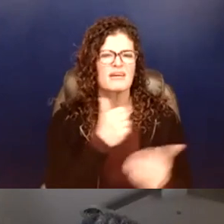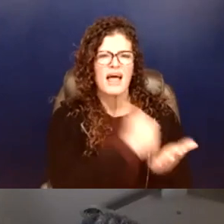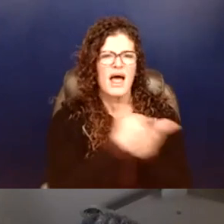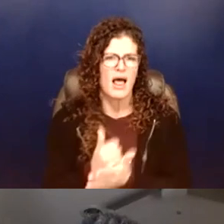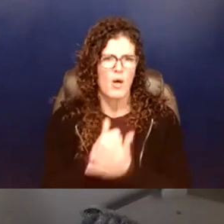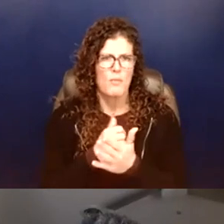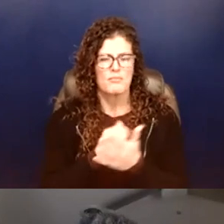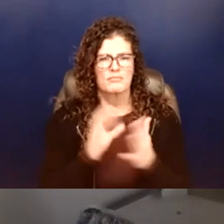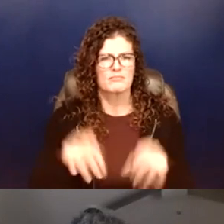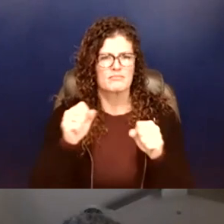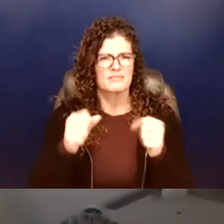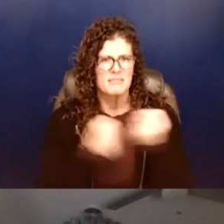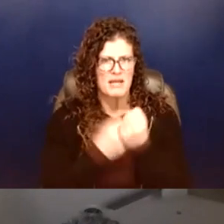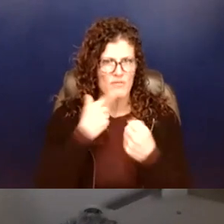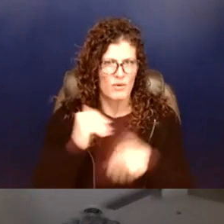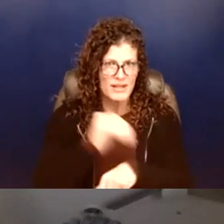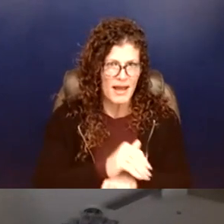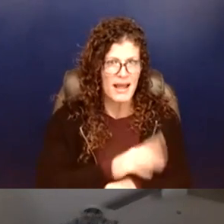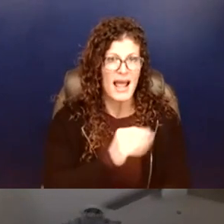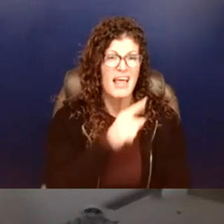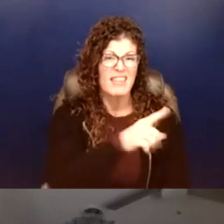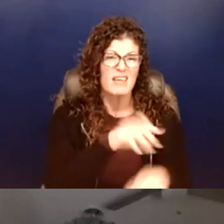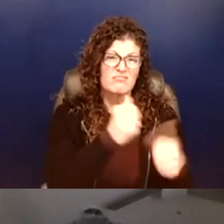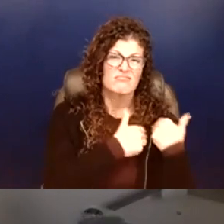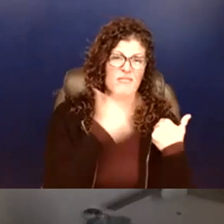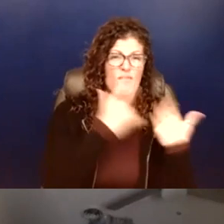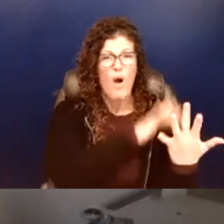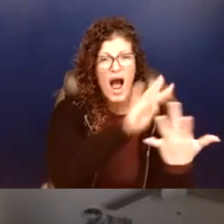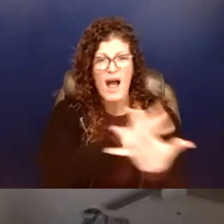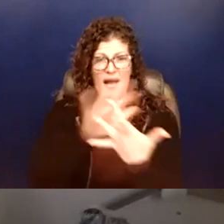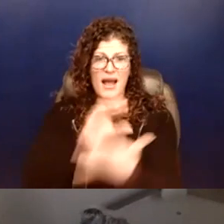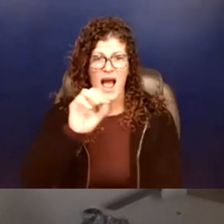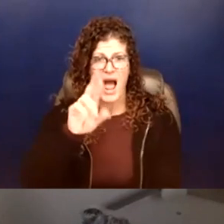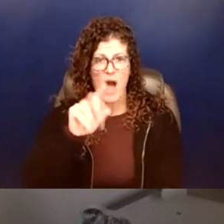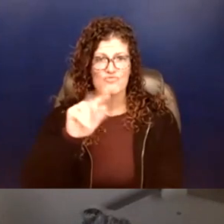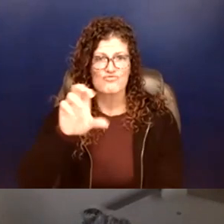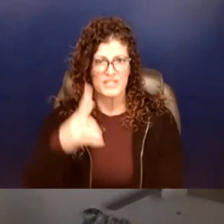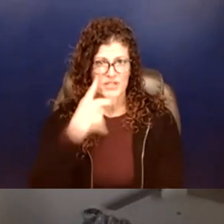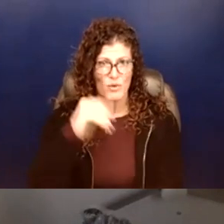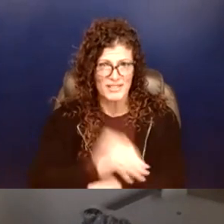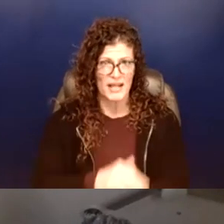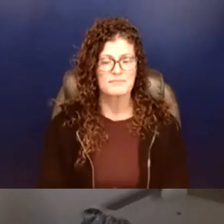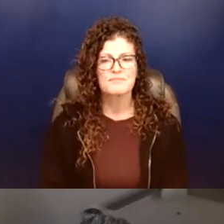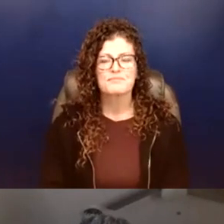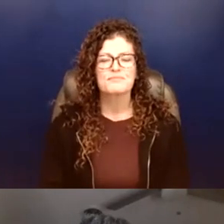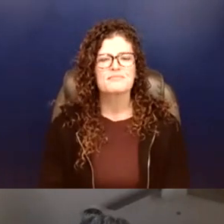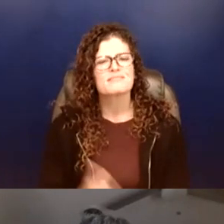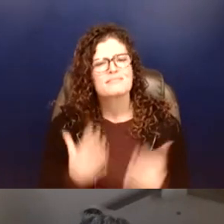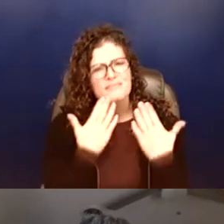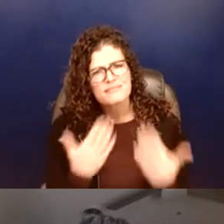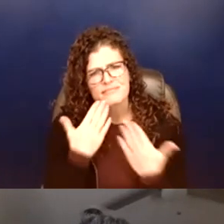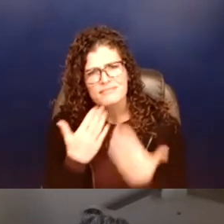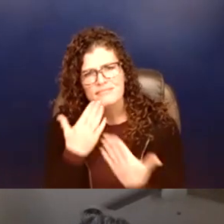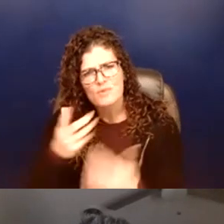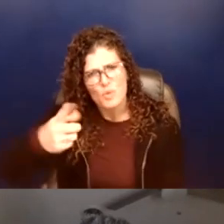tonight and for the outreach they did to ensure such a great turnout. And to thank all of you for participating and encouraging